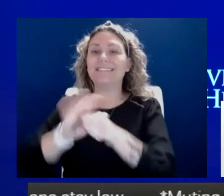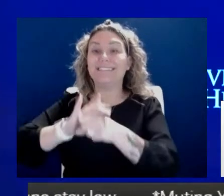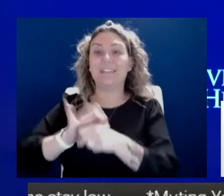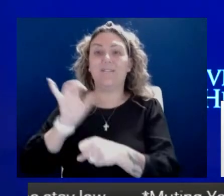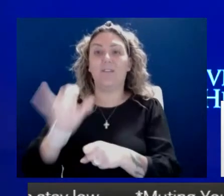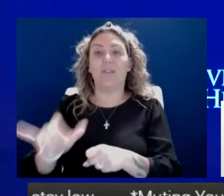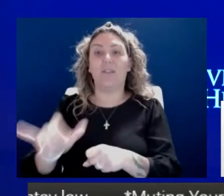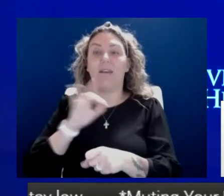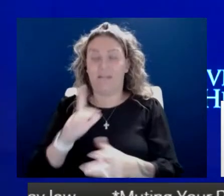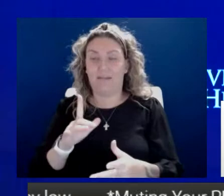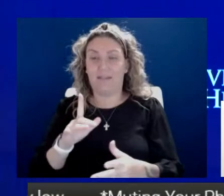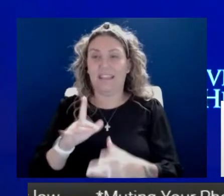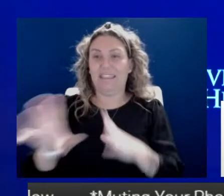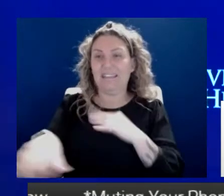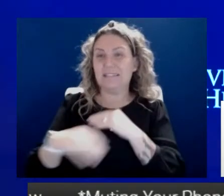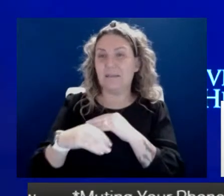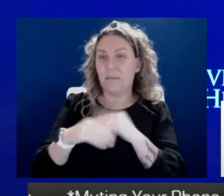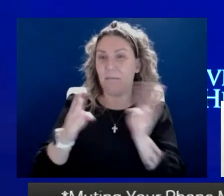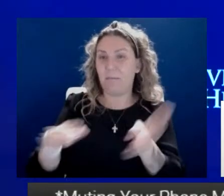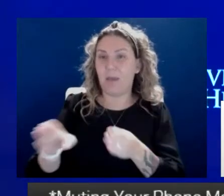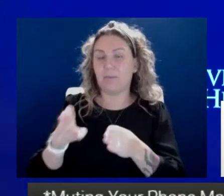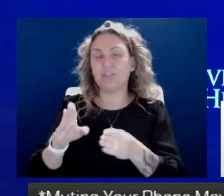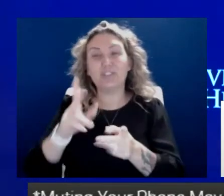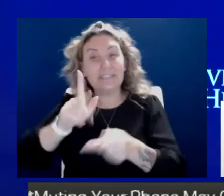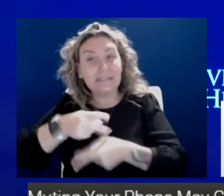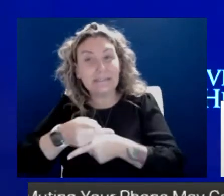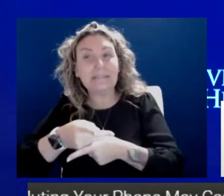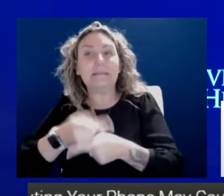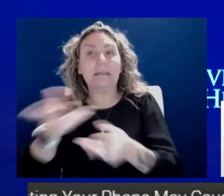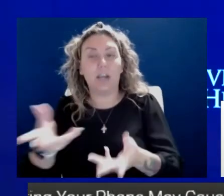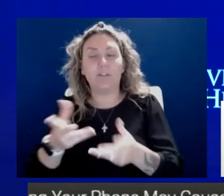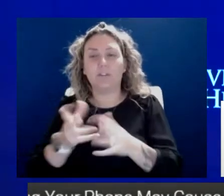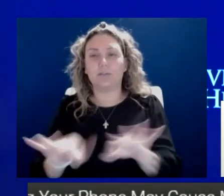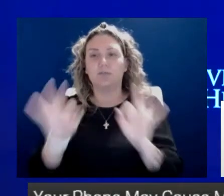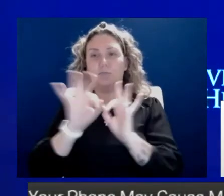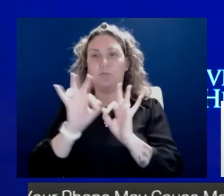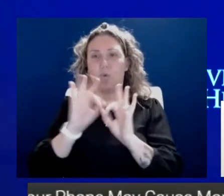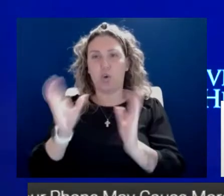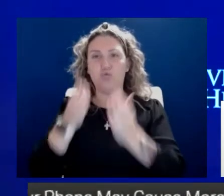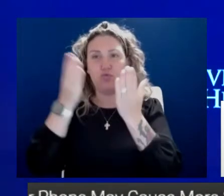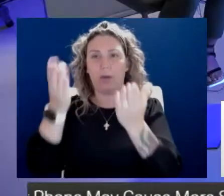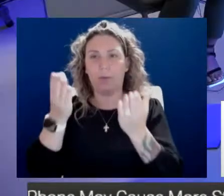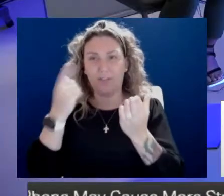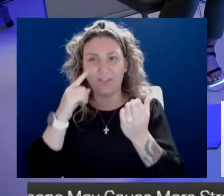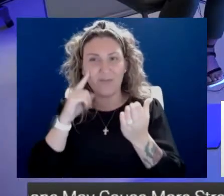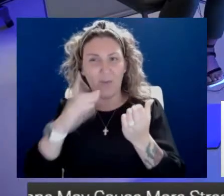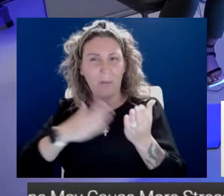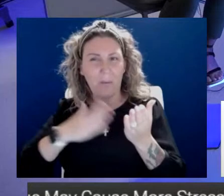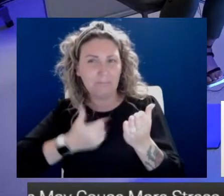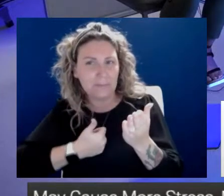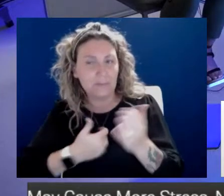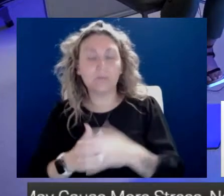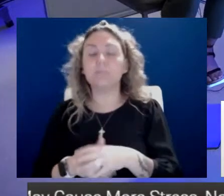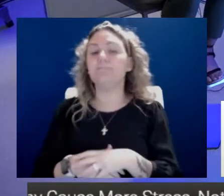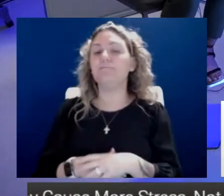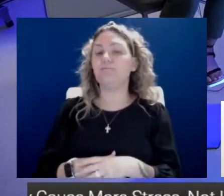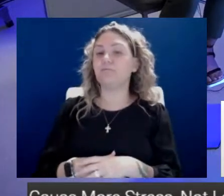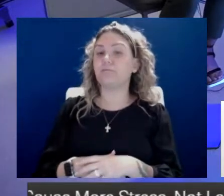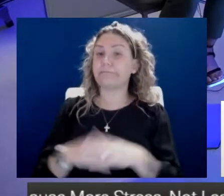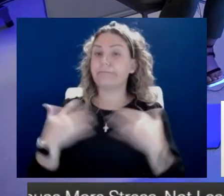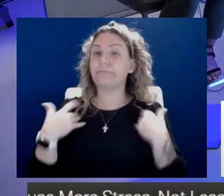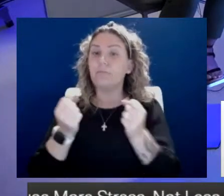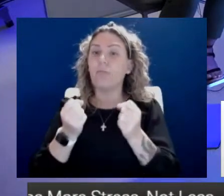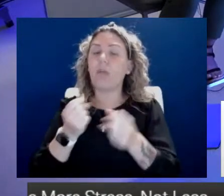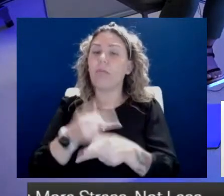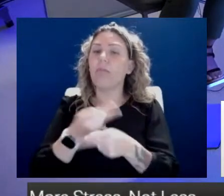plans, just in case. And so those are very important. That's kind of the recommendations I'd give. Yeah, and do you think health care in general and health systems across